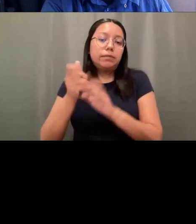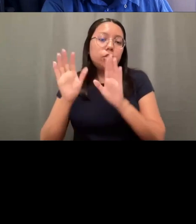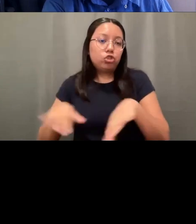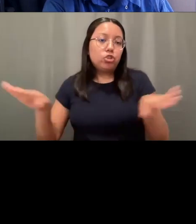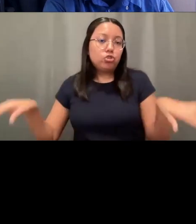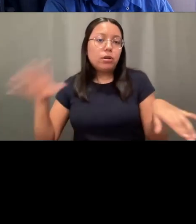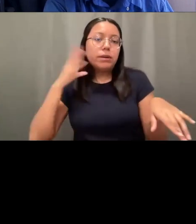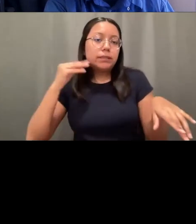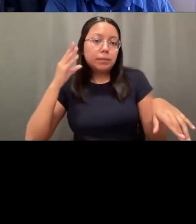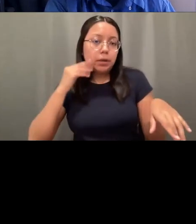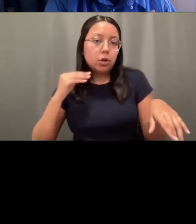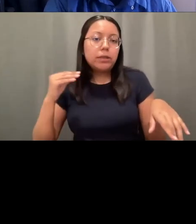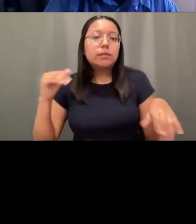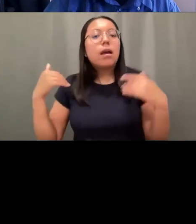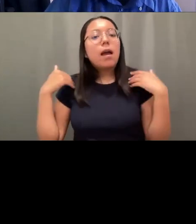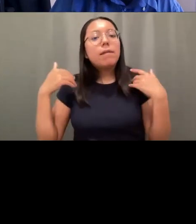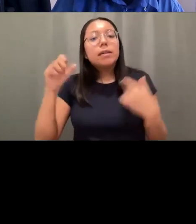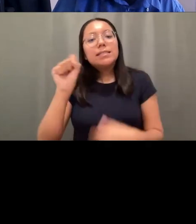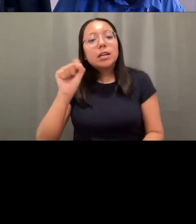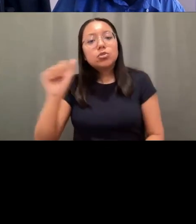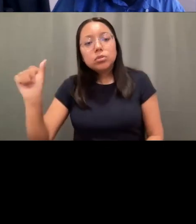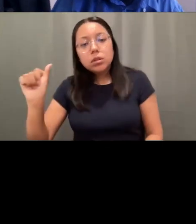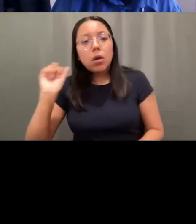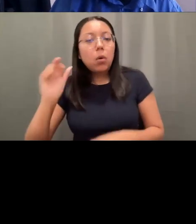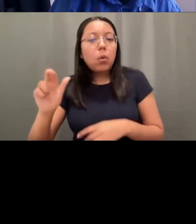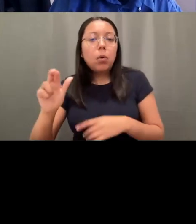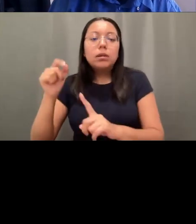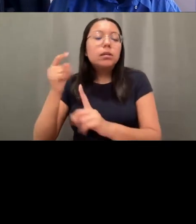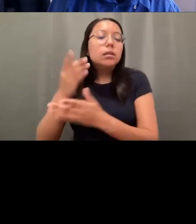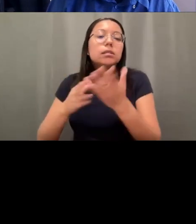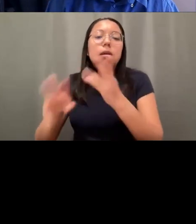likely than folks who haven't to engage in this behavior.